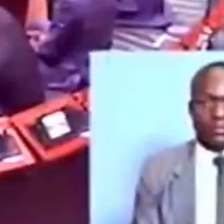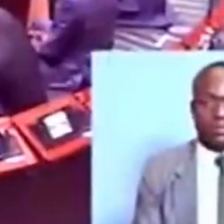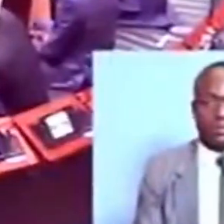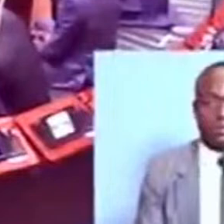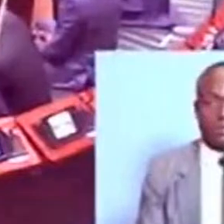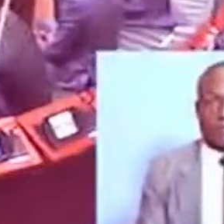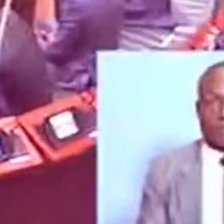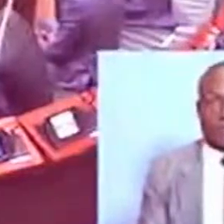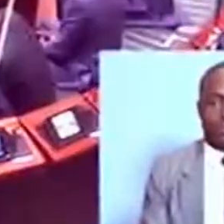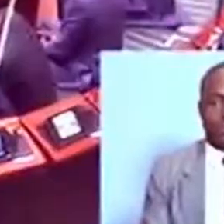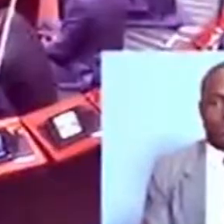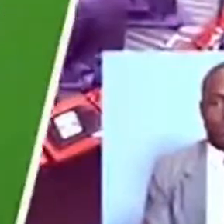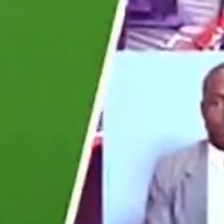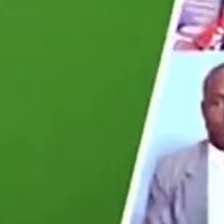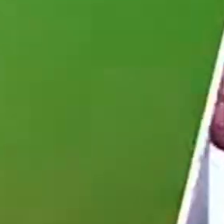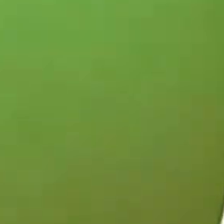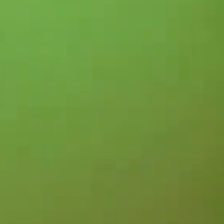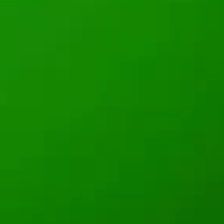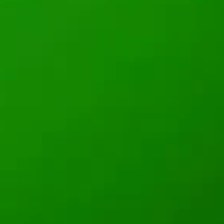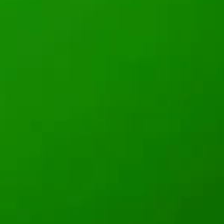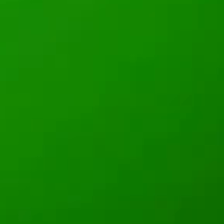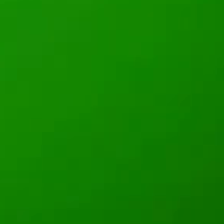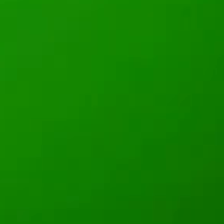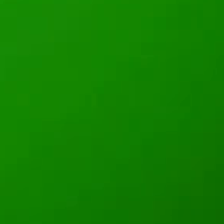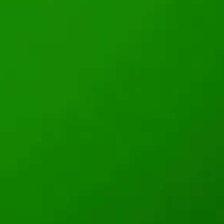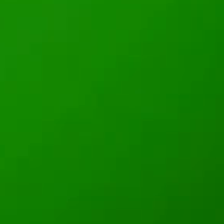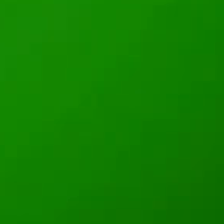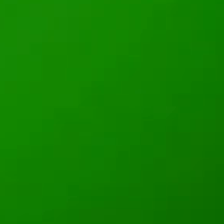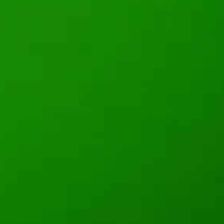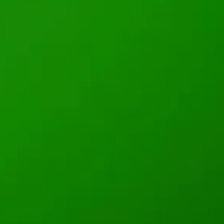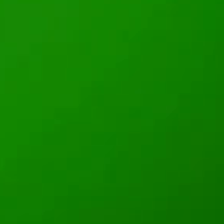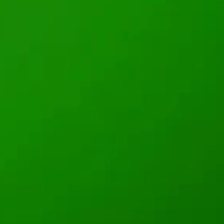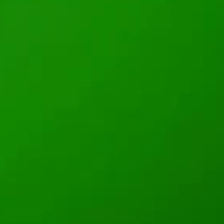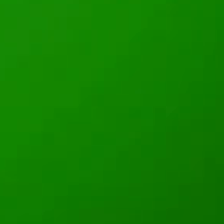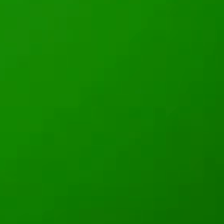For more information, call 0977